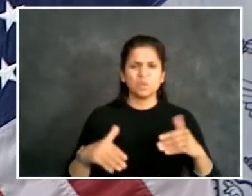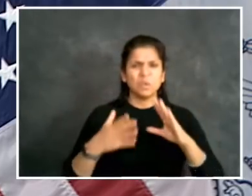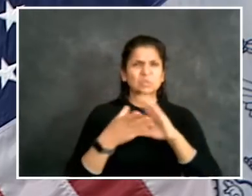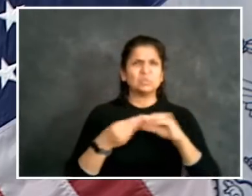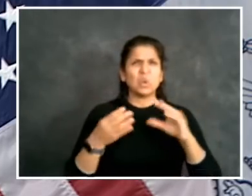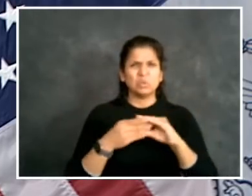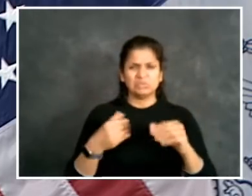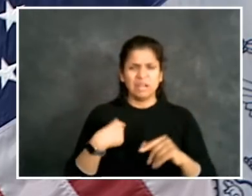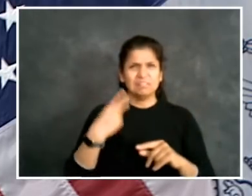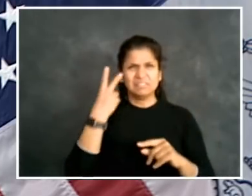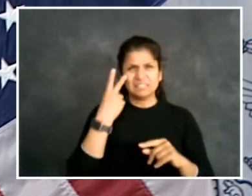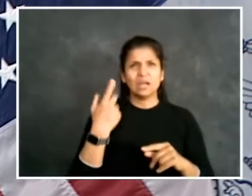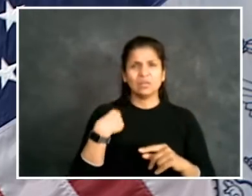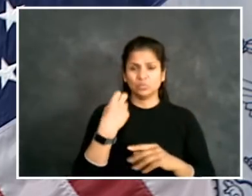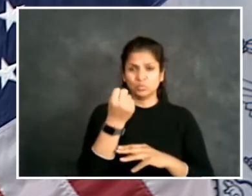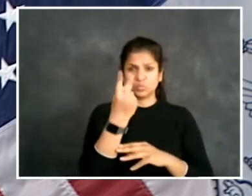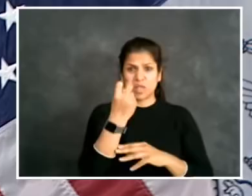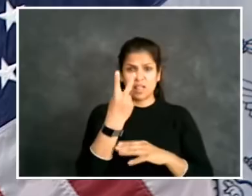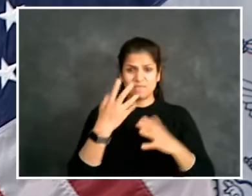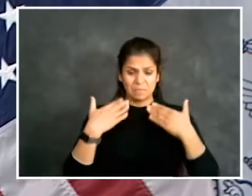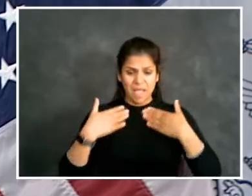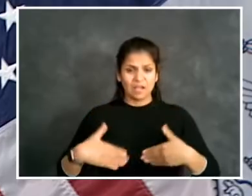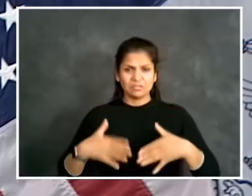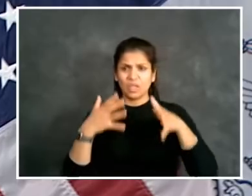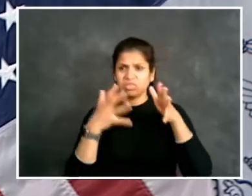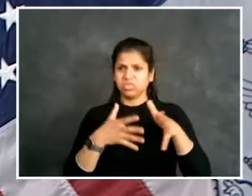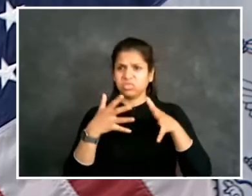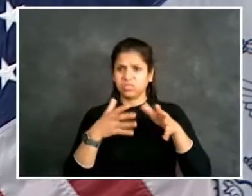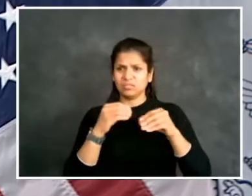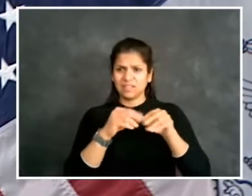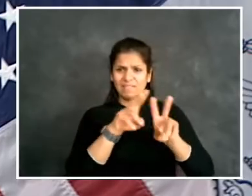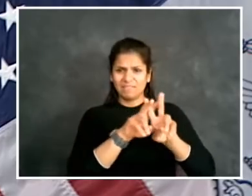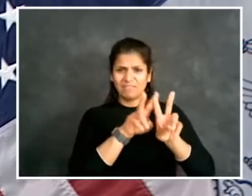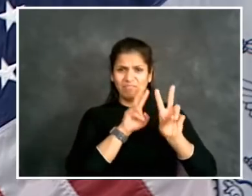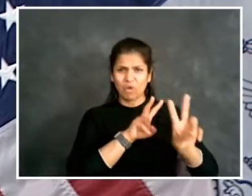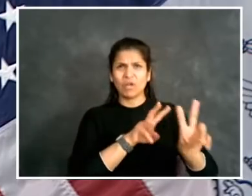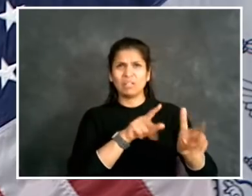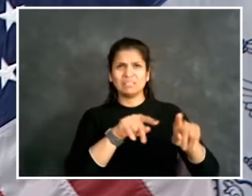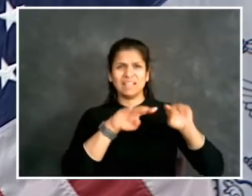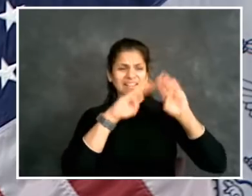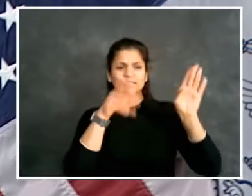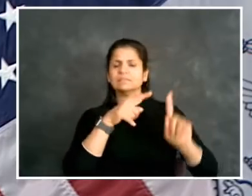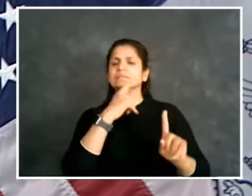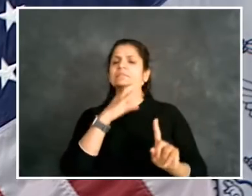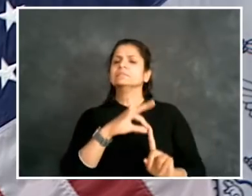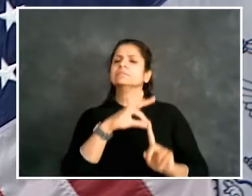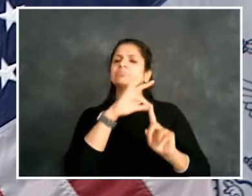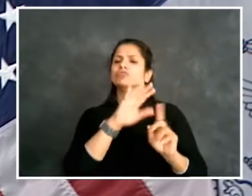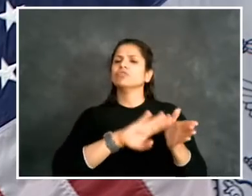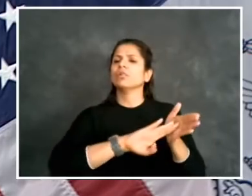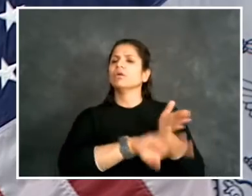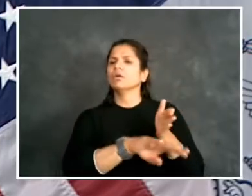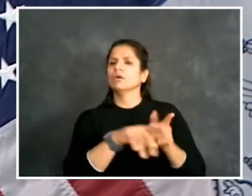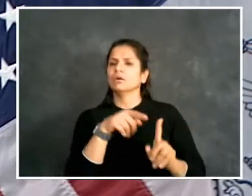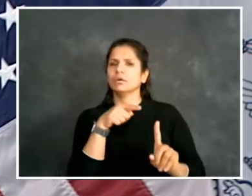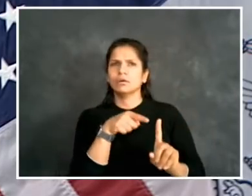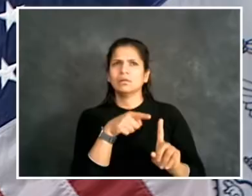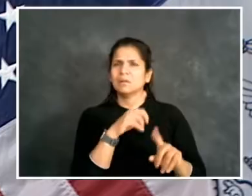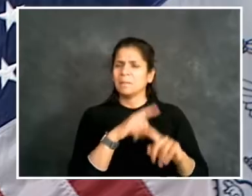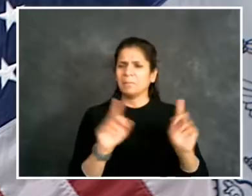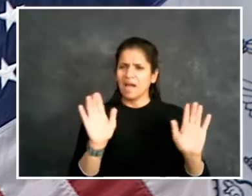But that funeral home shouldn't have let it happen. Like I said, if they really were out of options, they should have called the precinct and we would have found some way to help